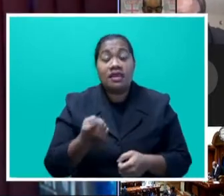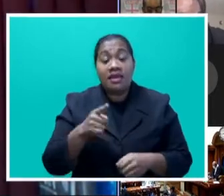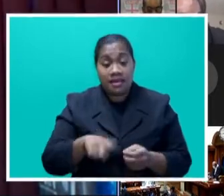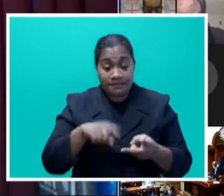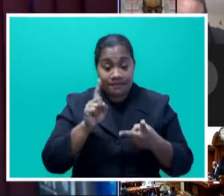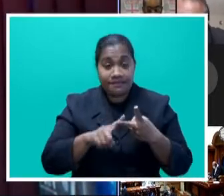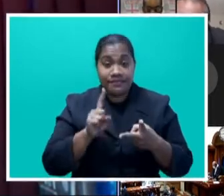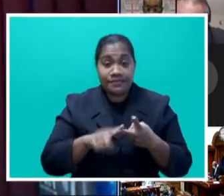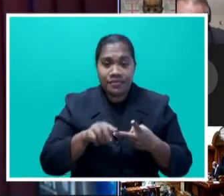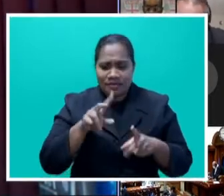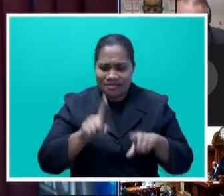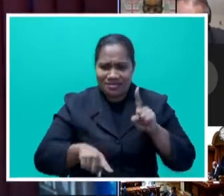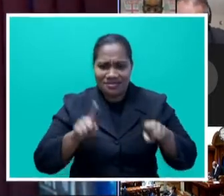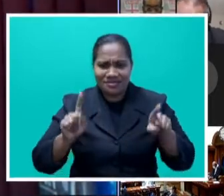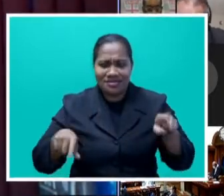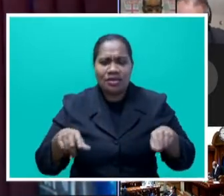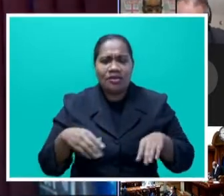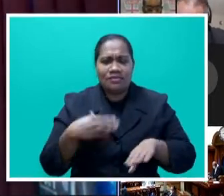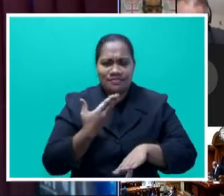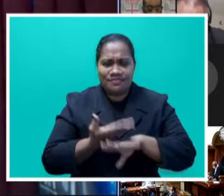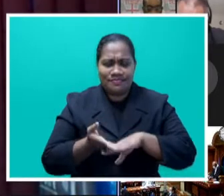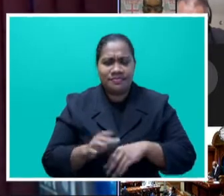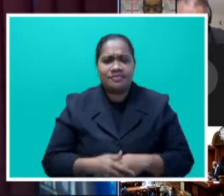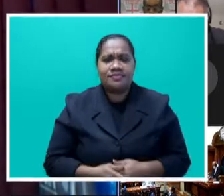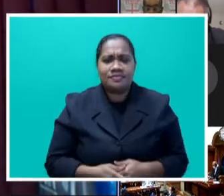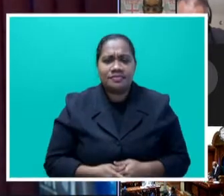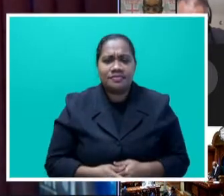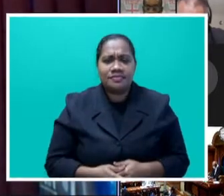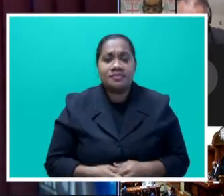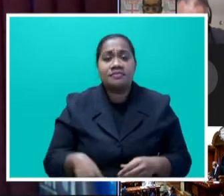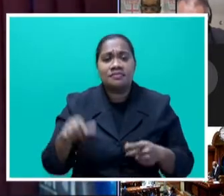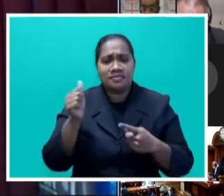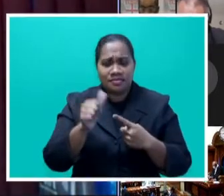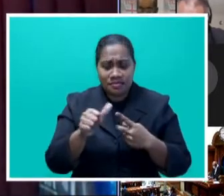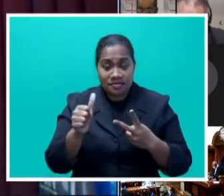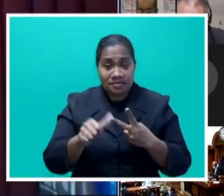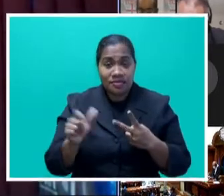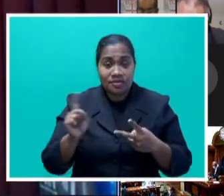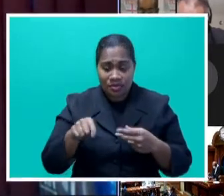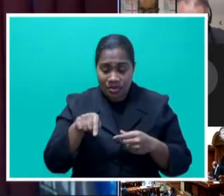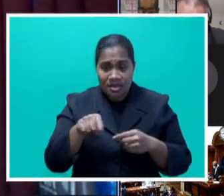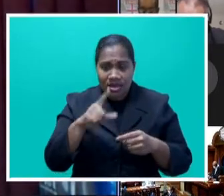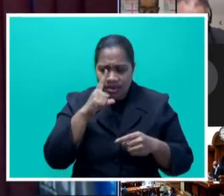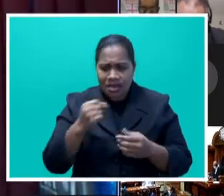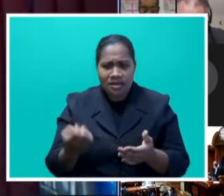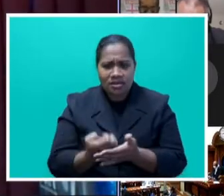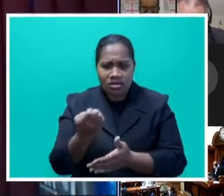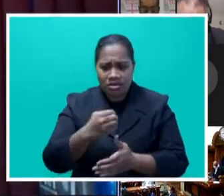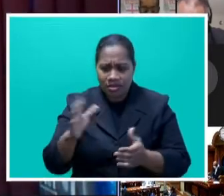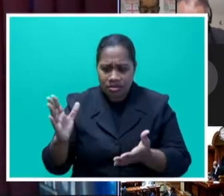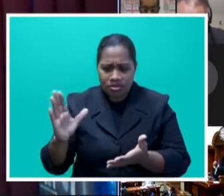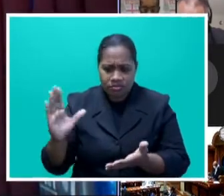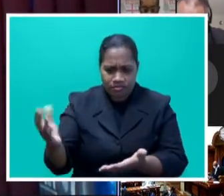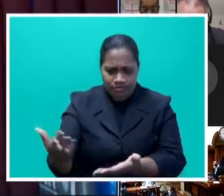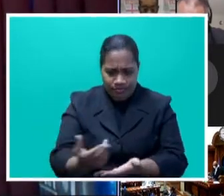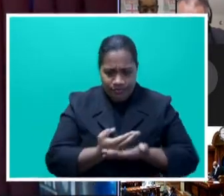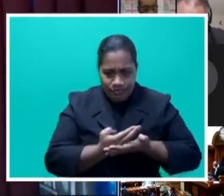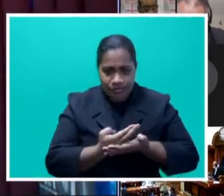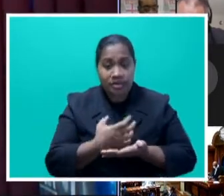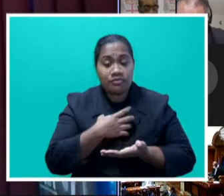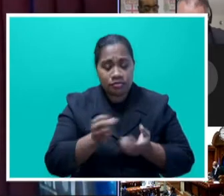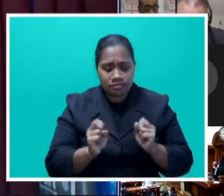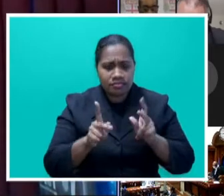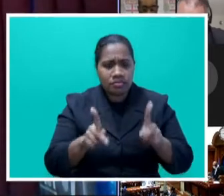commodity, edible oyster meat, to maximize economic return and create more opportunities for our coastal